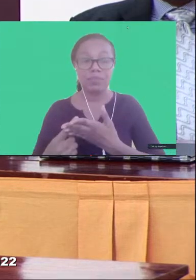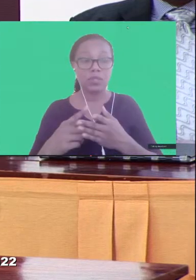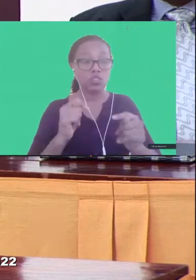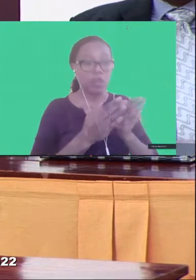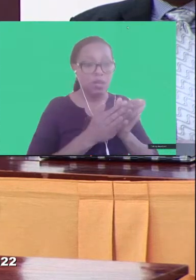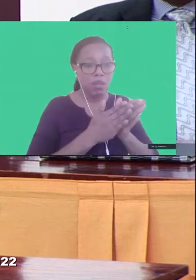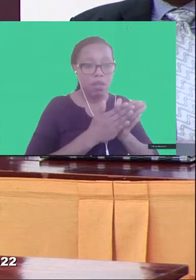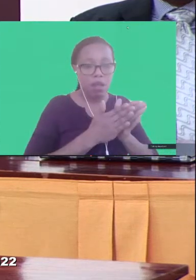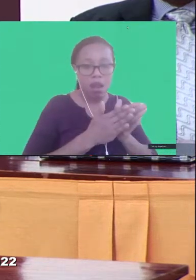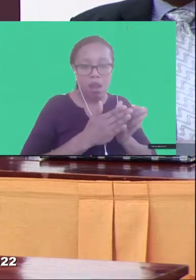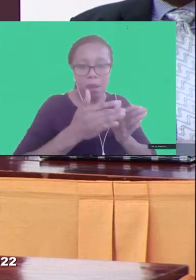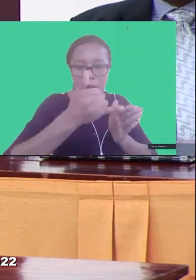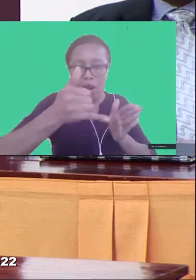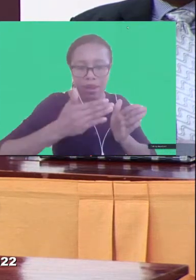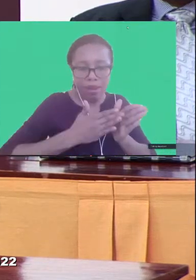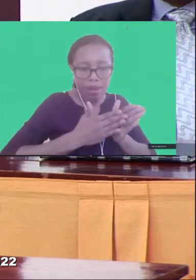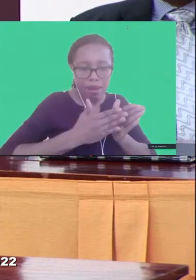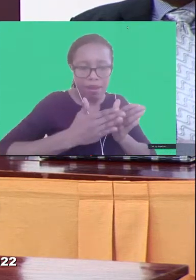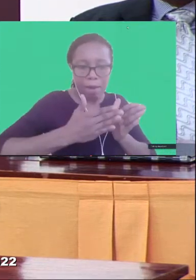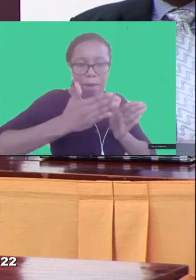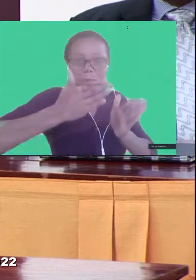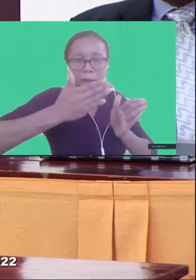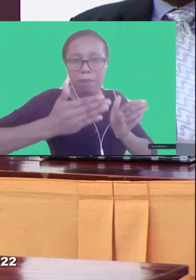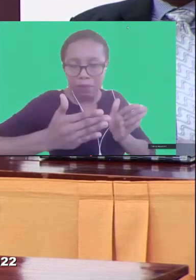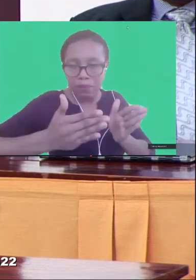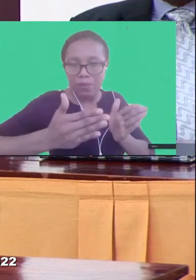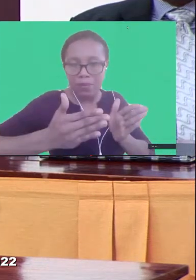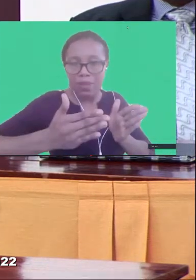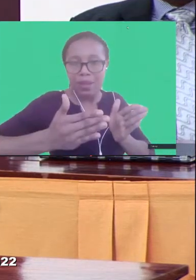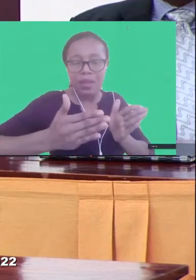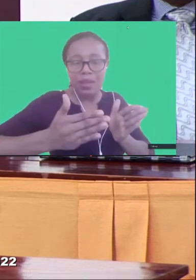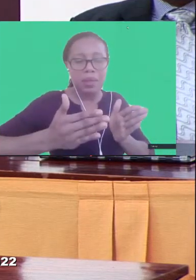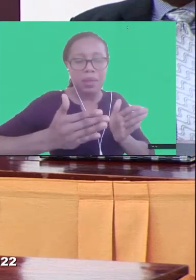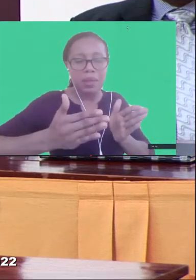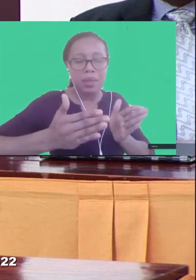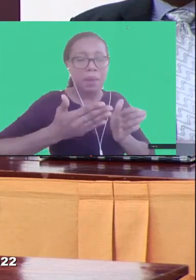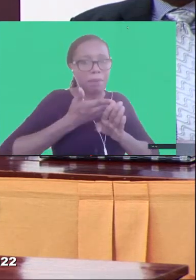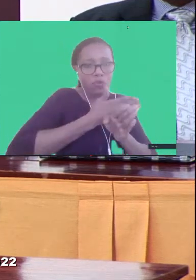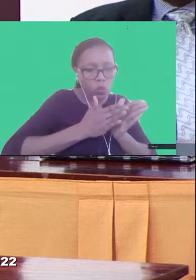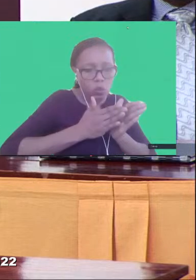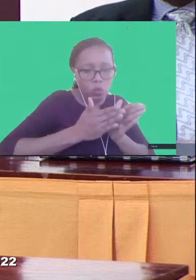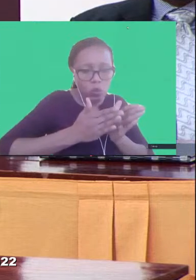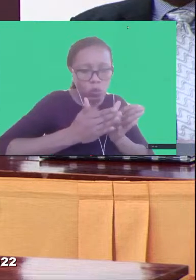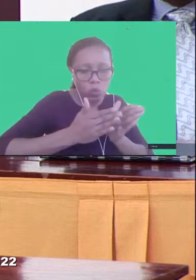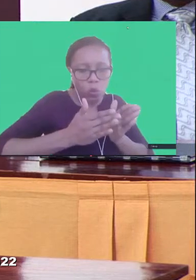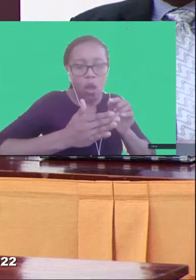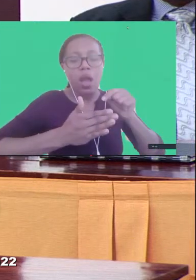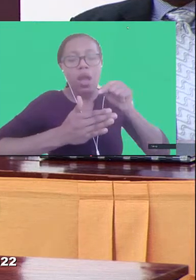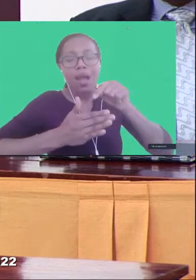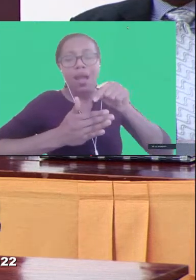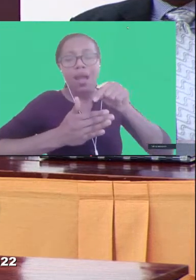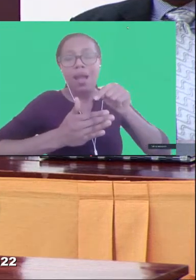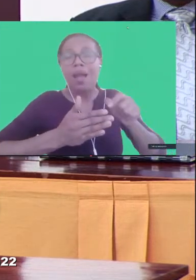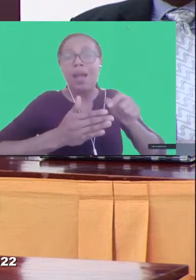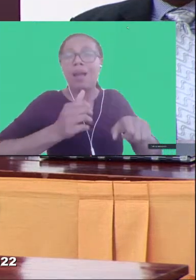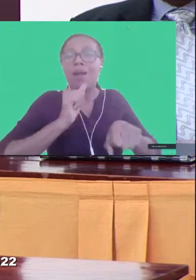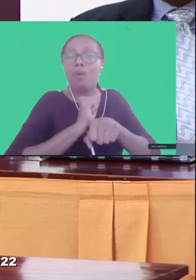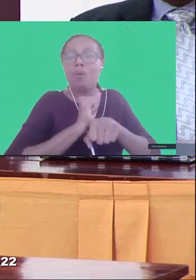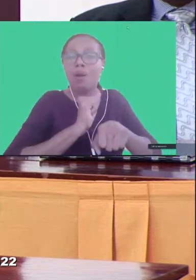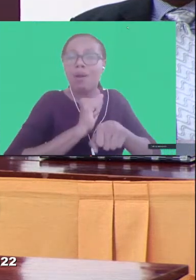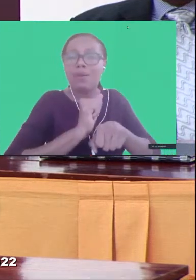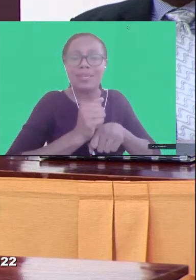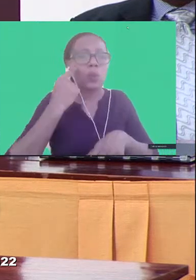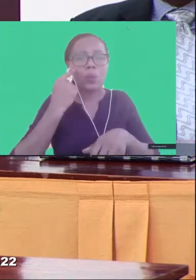border, we feel that the unitization treaty will bring significant benefits for us to collaborate in terms of our offshore oil and